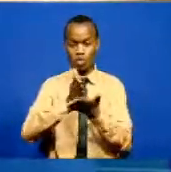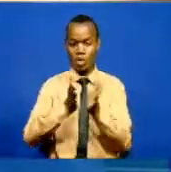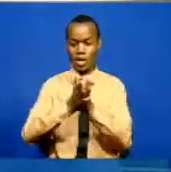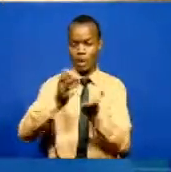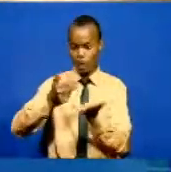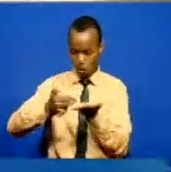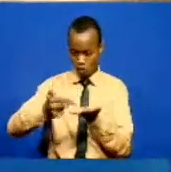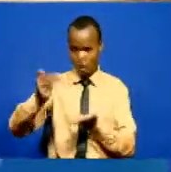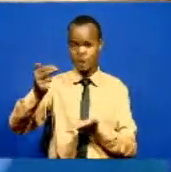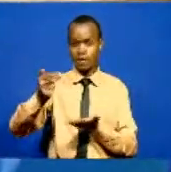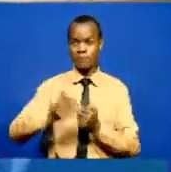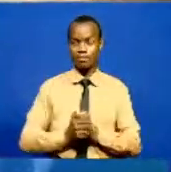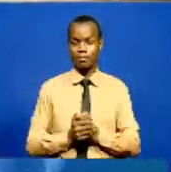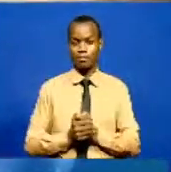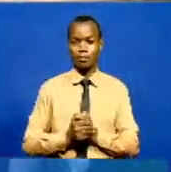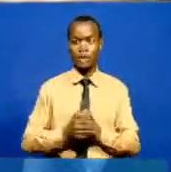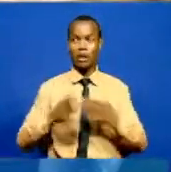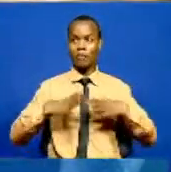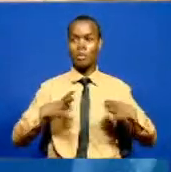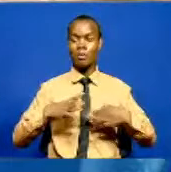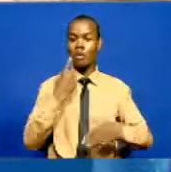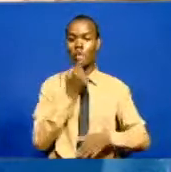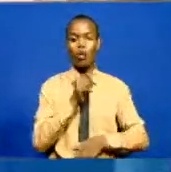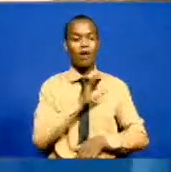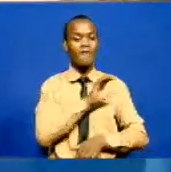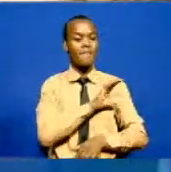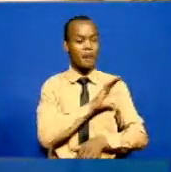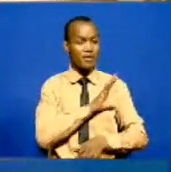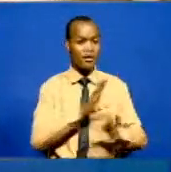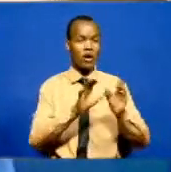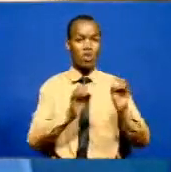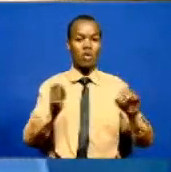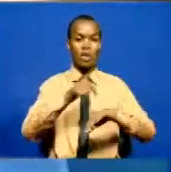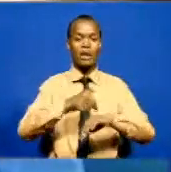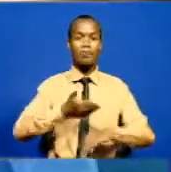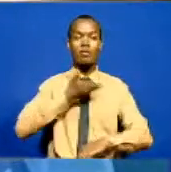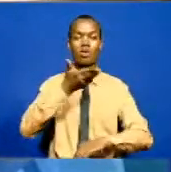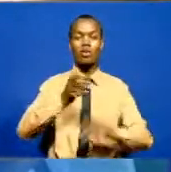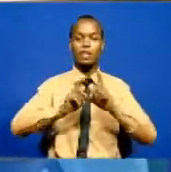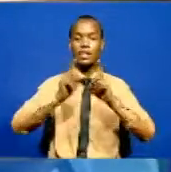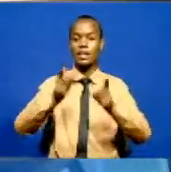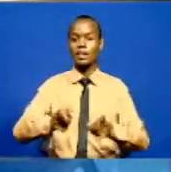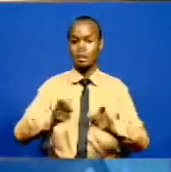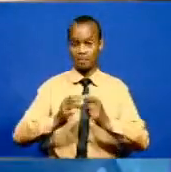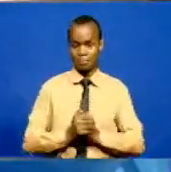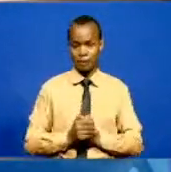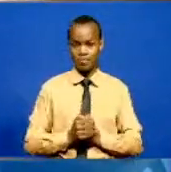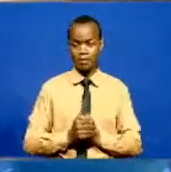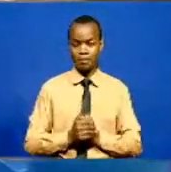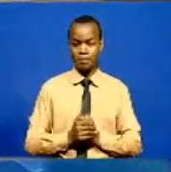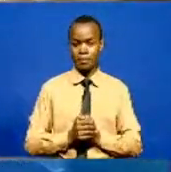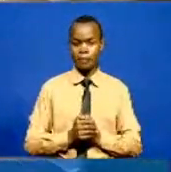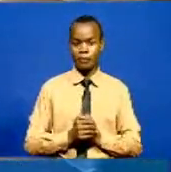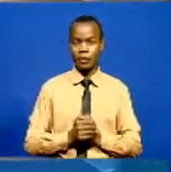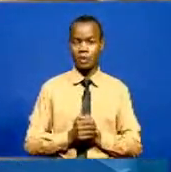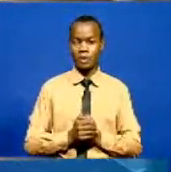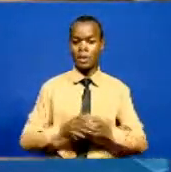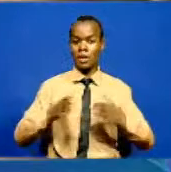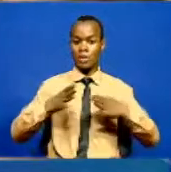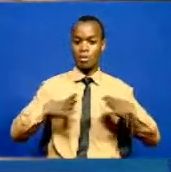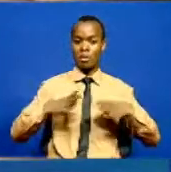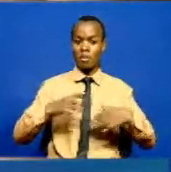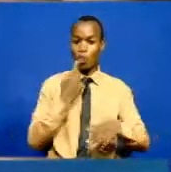honest. Men who do not fear to call sin by its right name. Men whose conscience is as true to